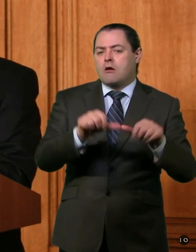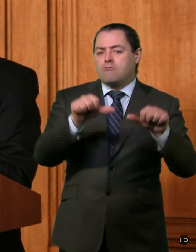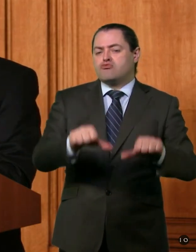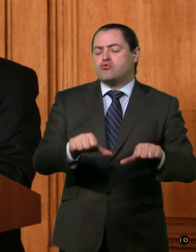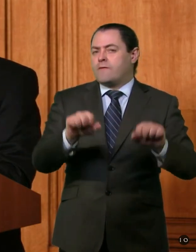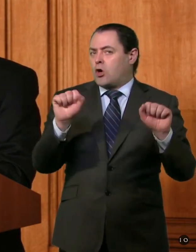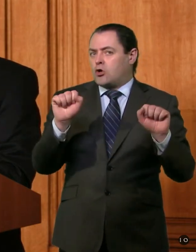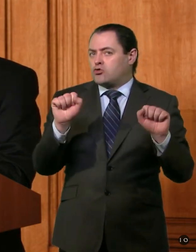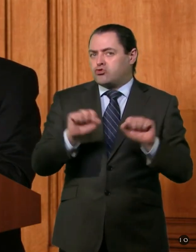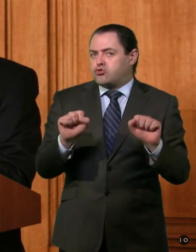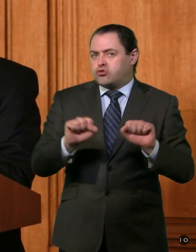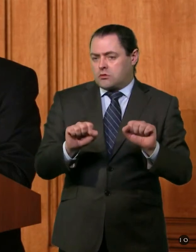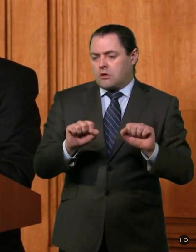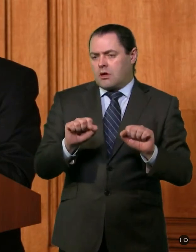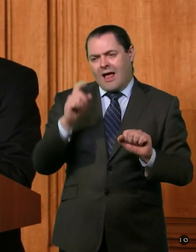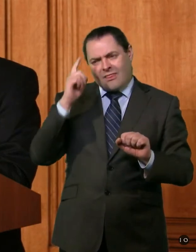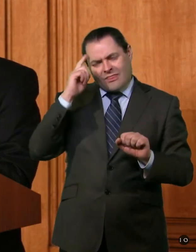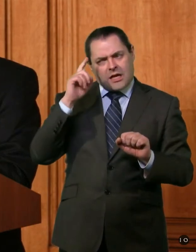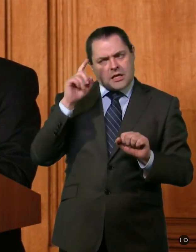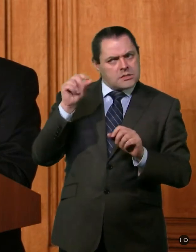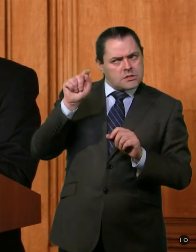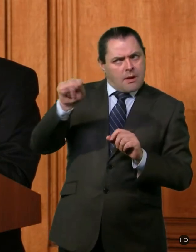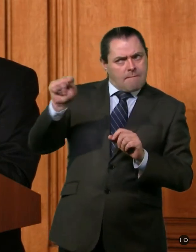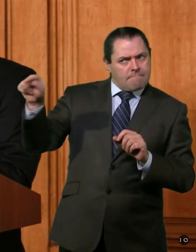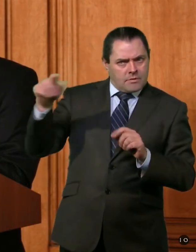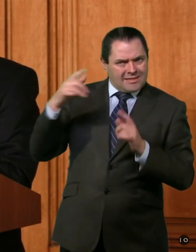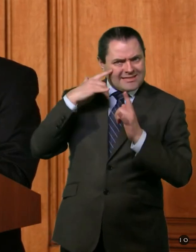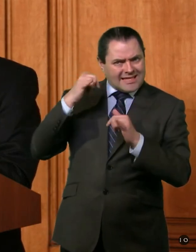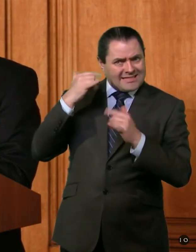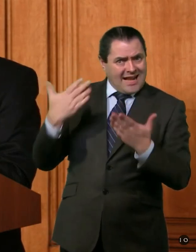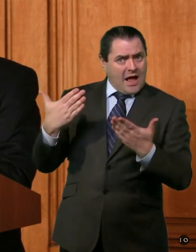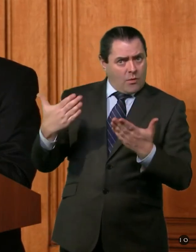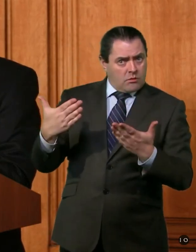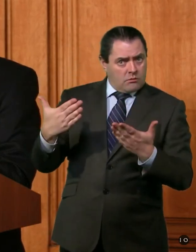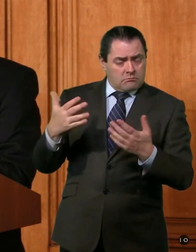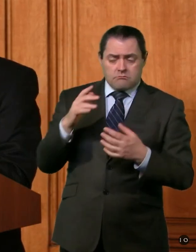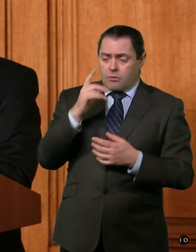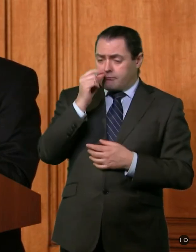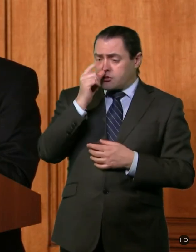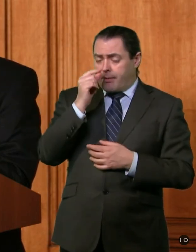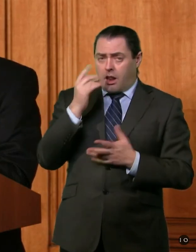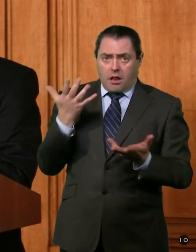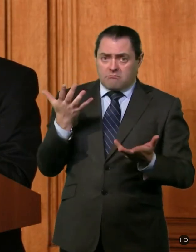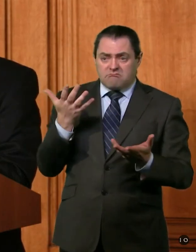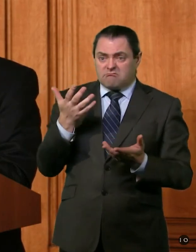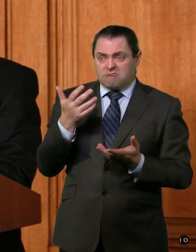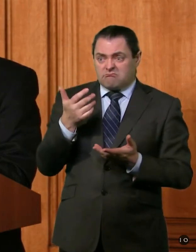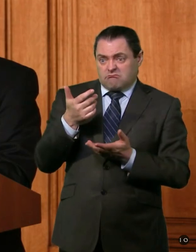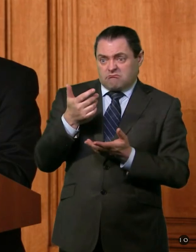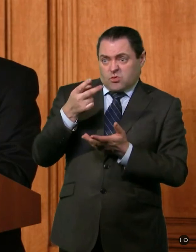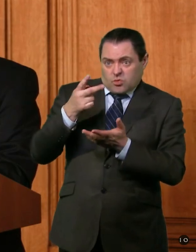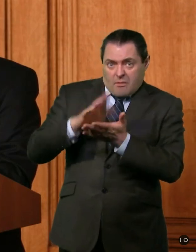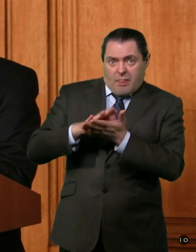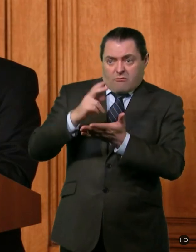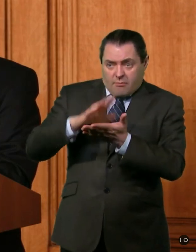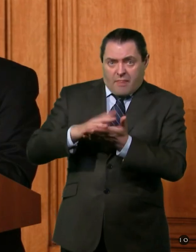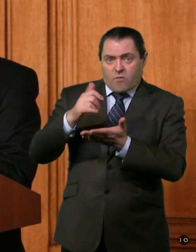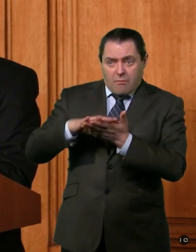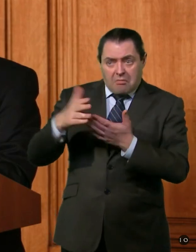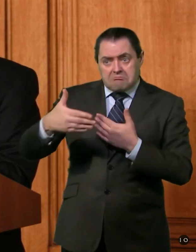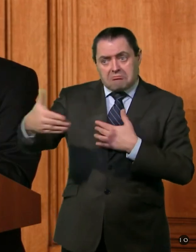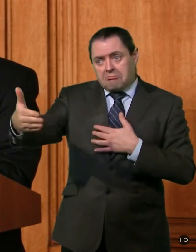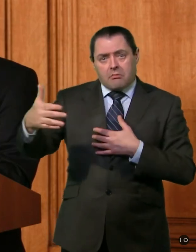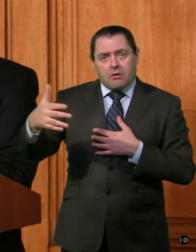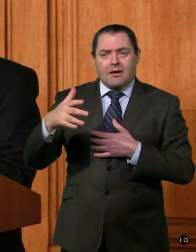number of manufacturers, but at the moment we wait for some of those trials either to finish or to be